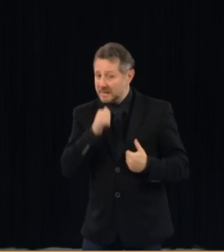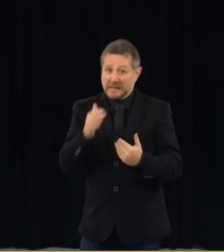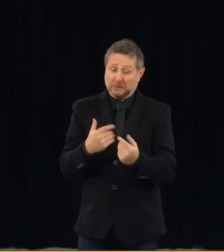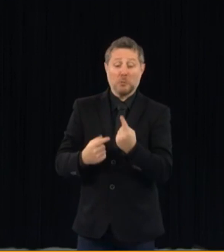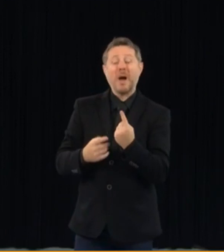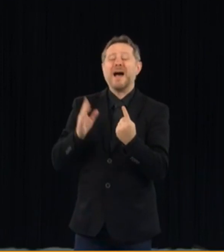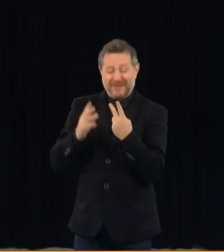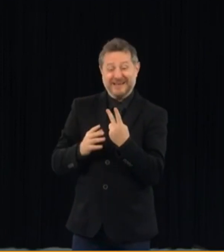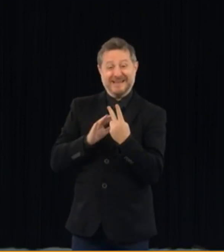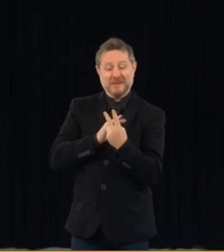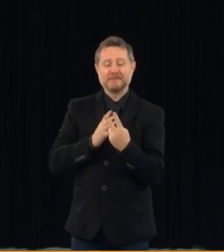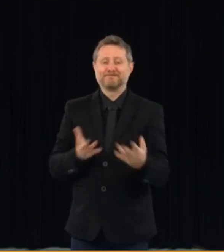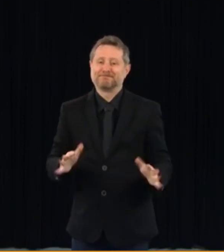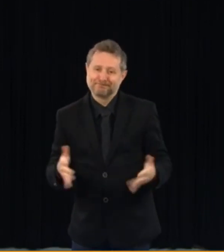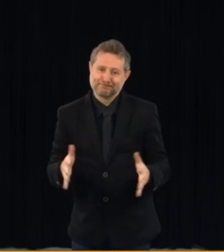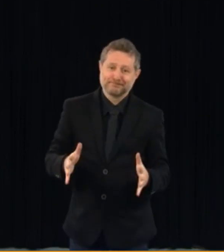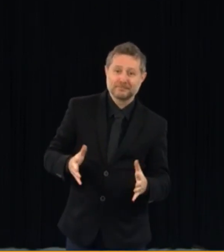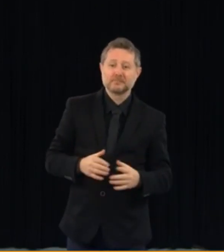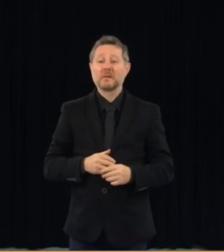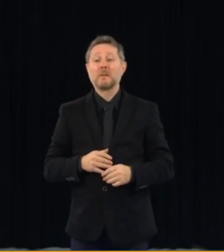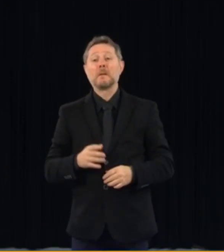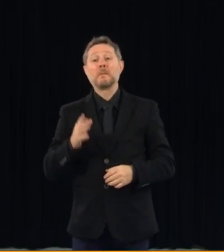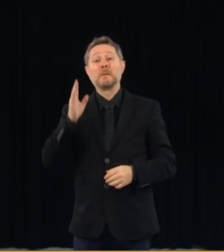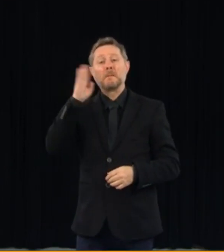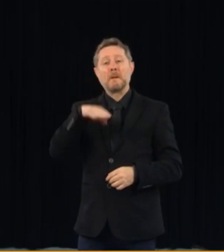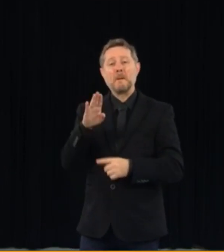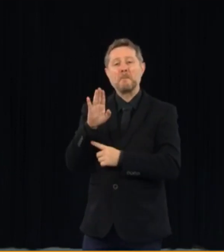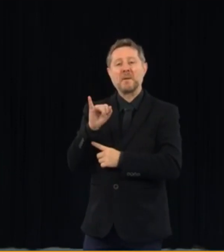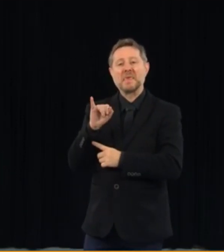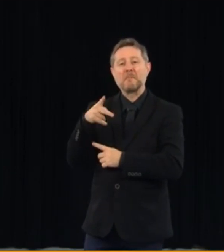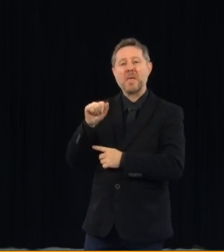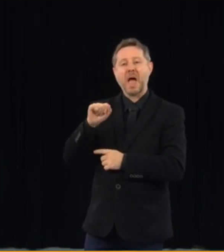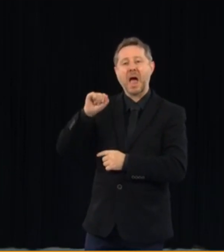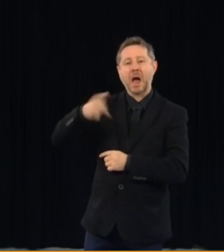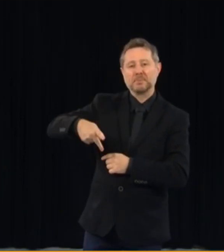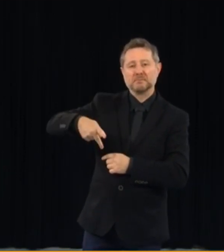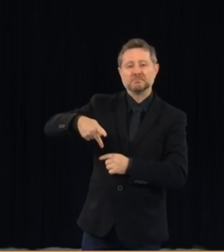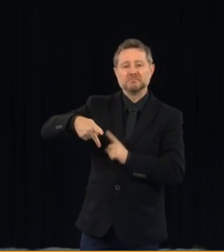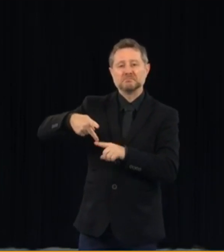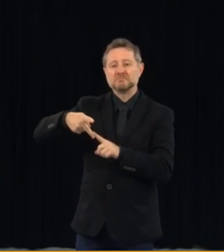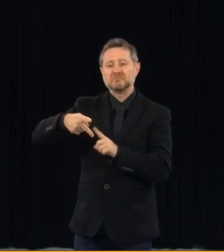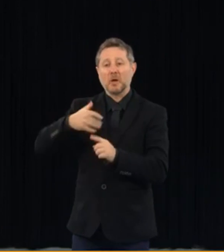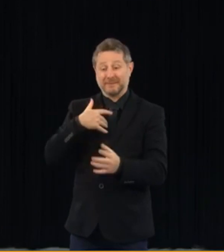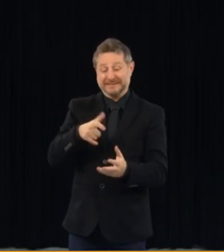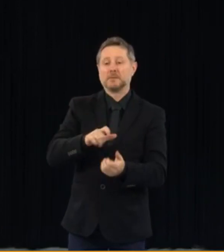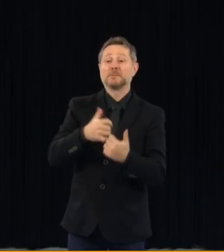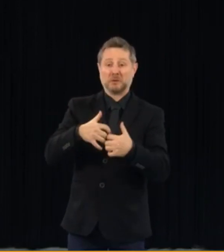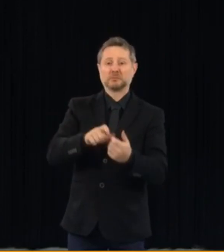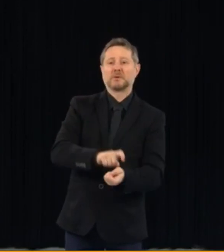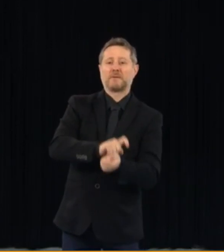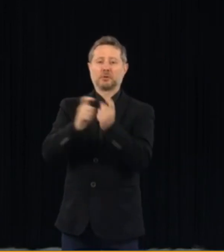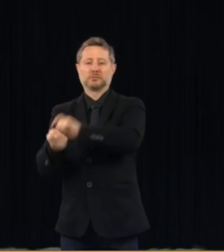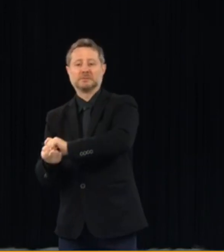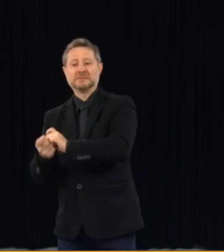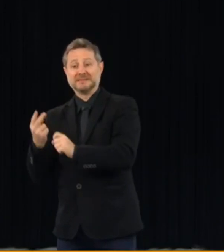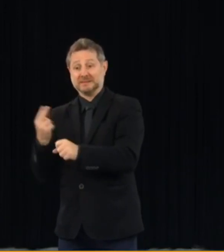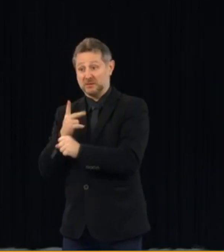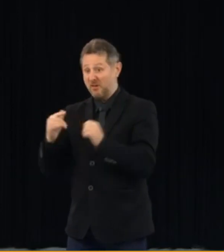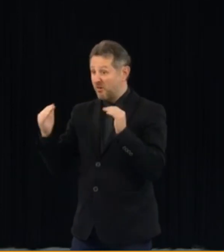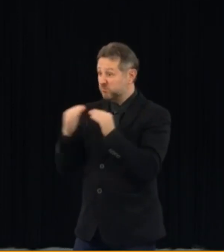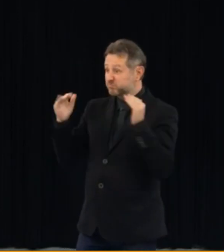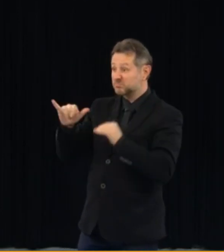machines, which are, again, don't have the same force as a ventilator, but on an